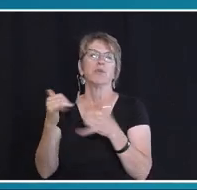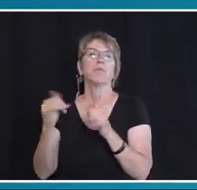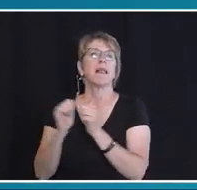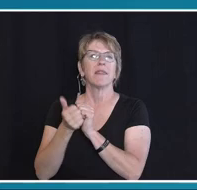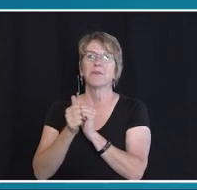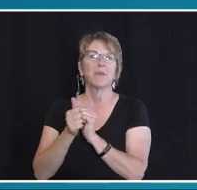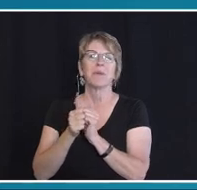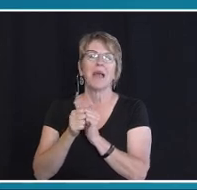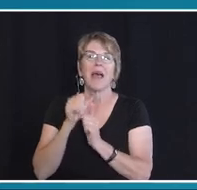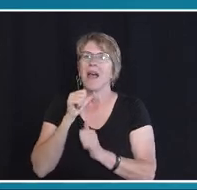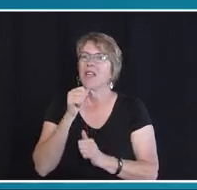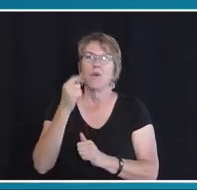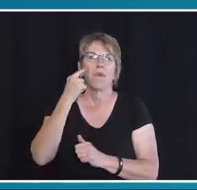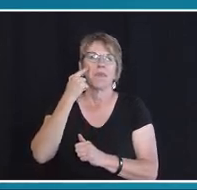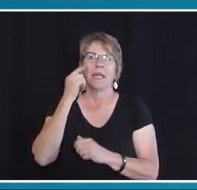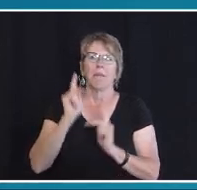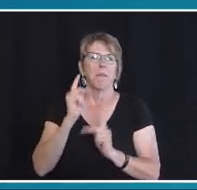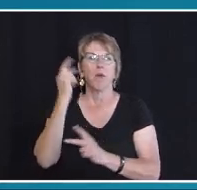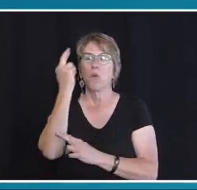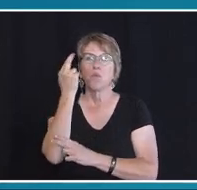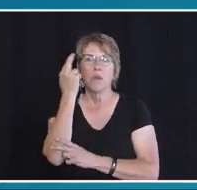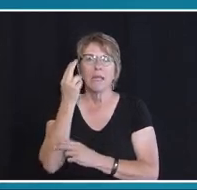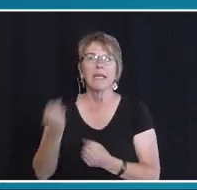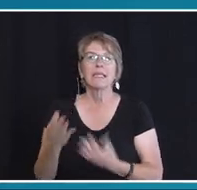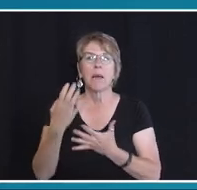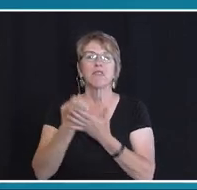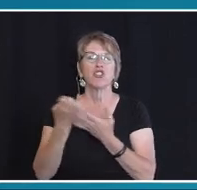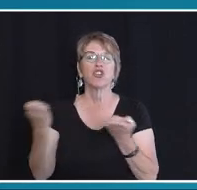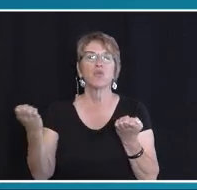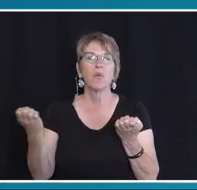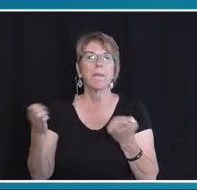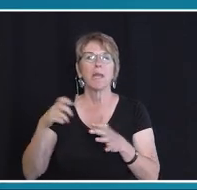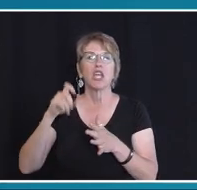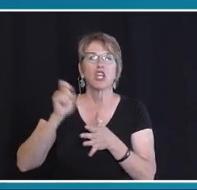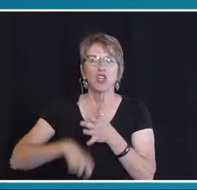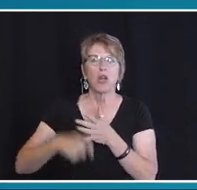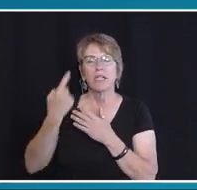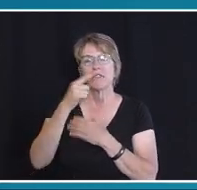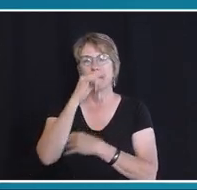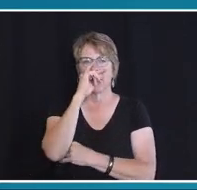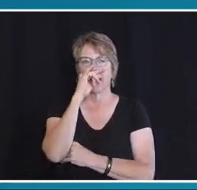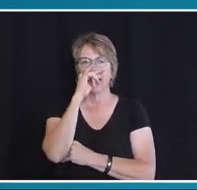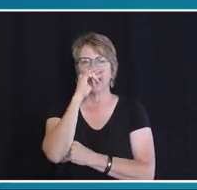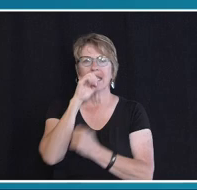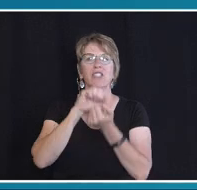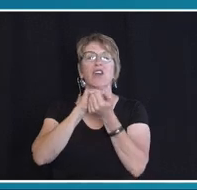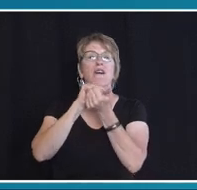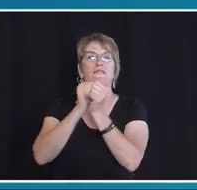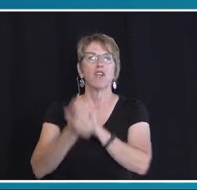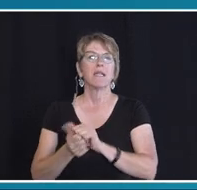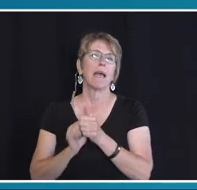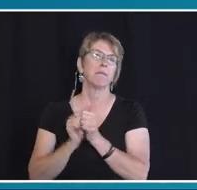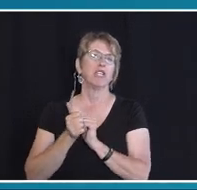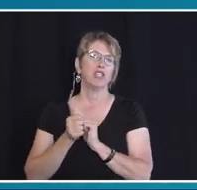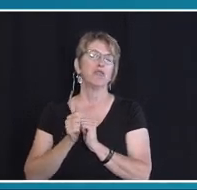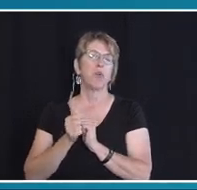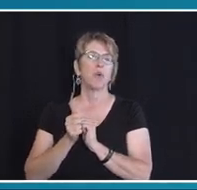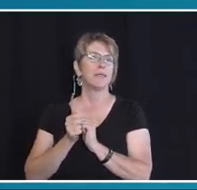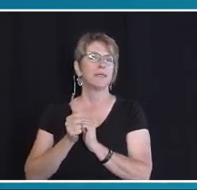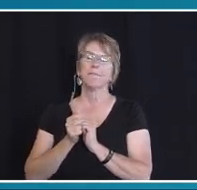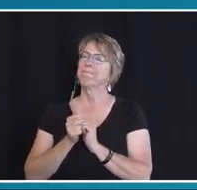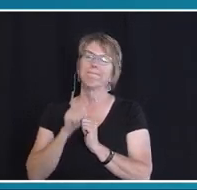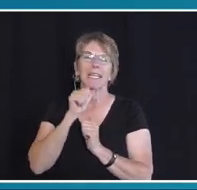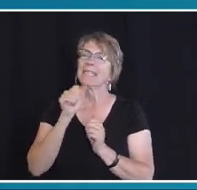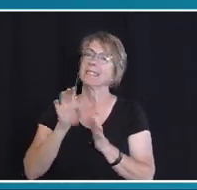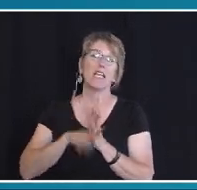people realize how much equipment costs for kids in adaptive sports. It's not cheap.